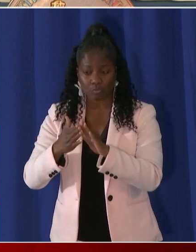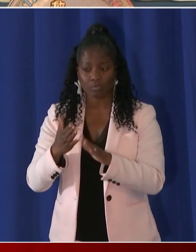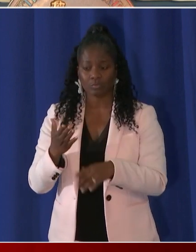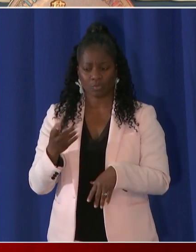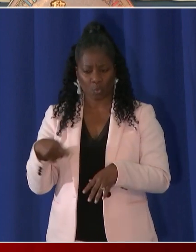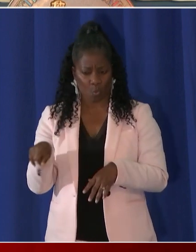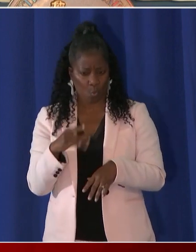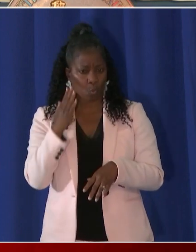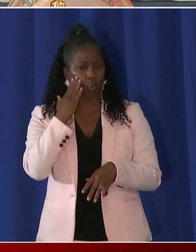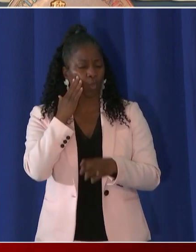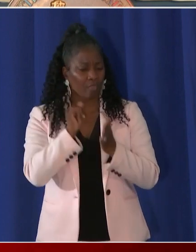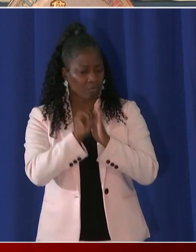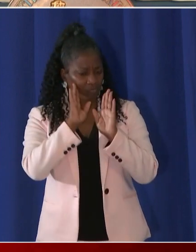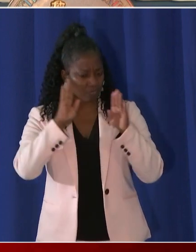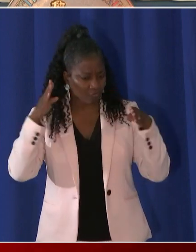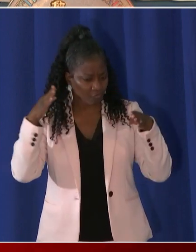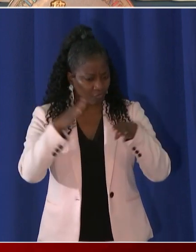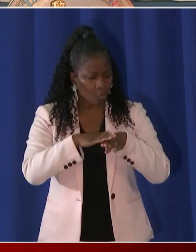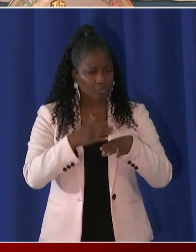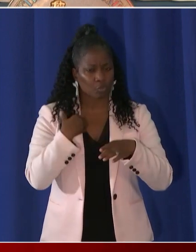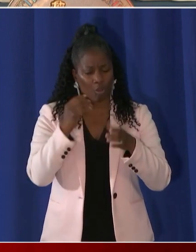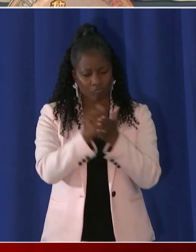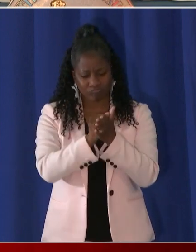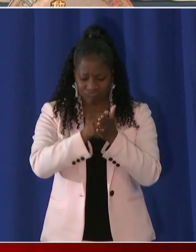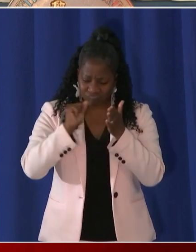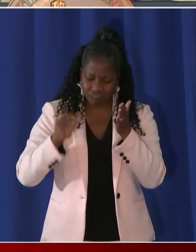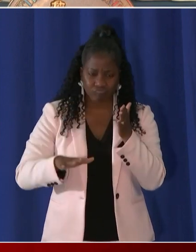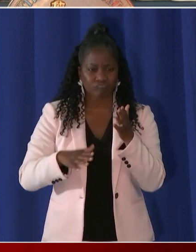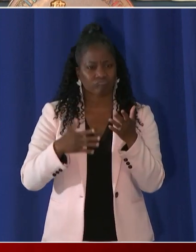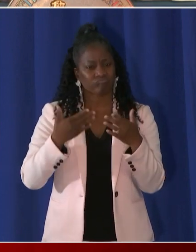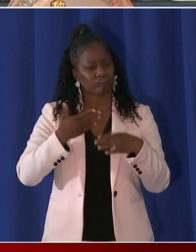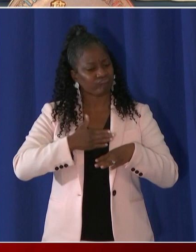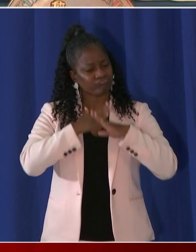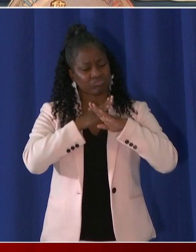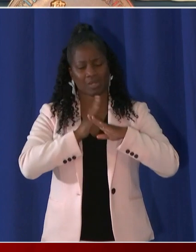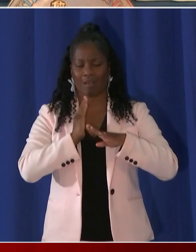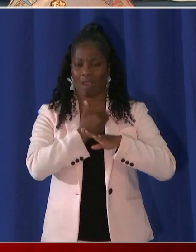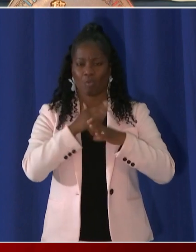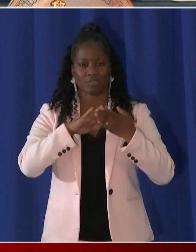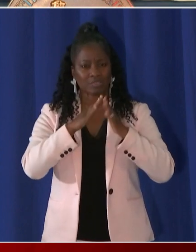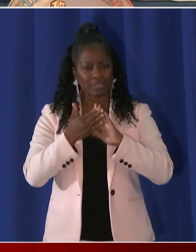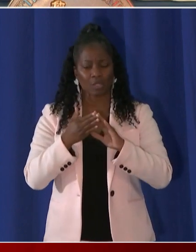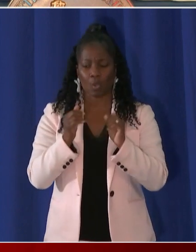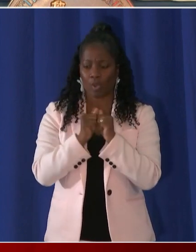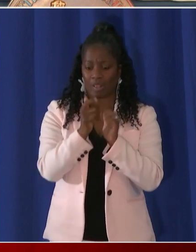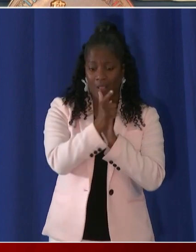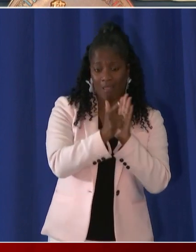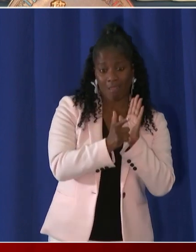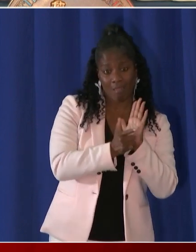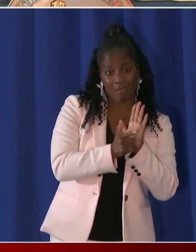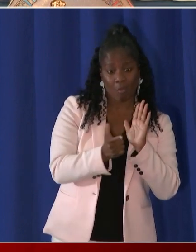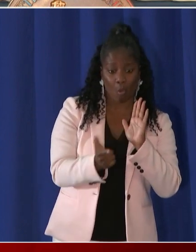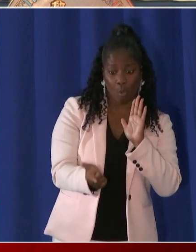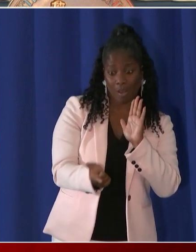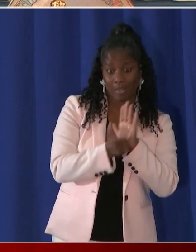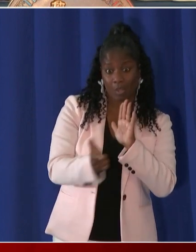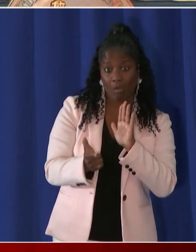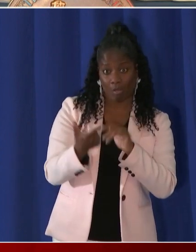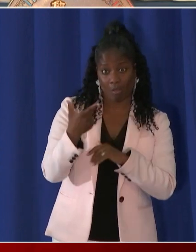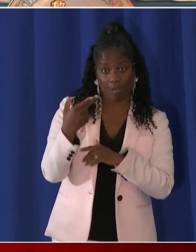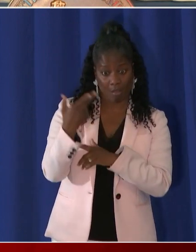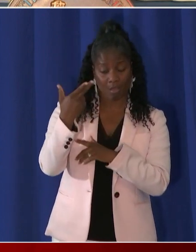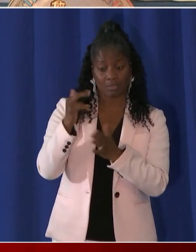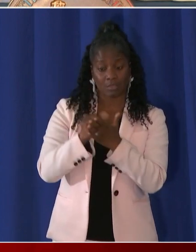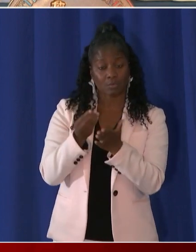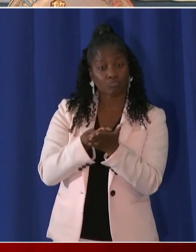that we're very focused on ridding our city of illegal guns, in some cases legal guns that are